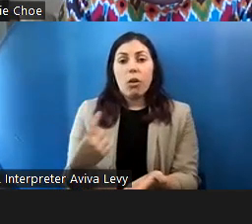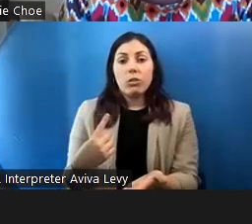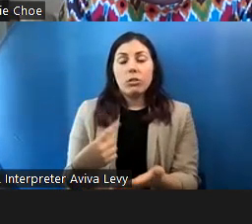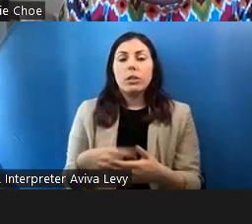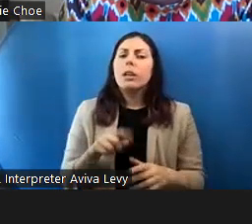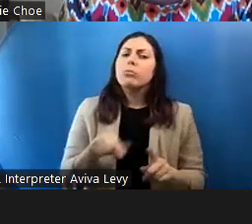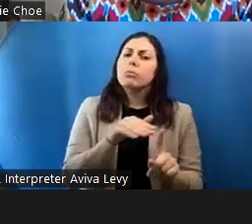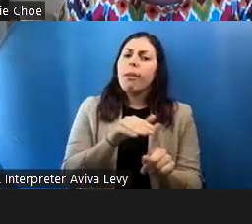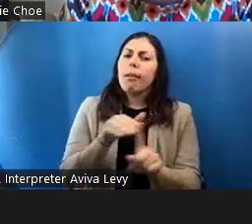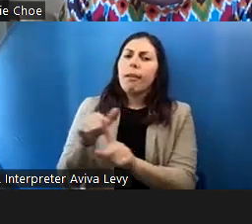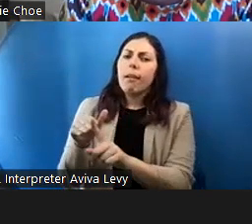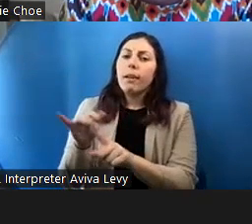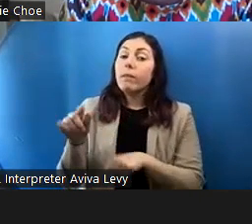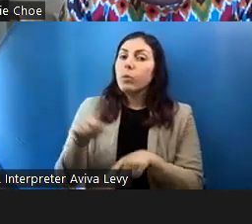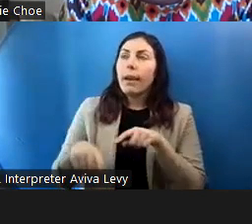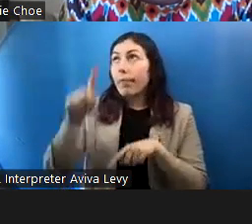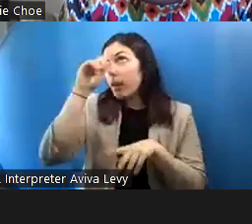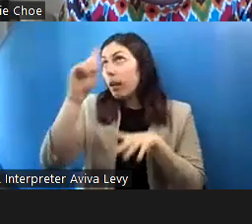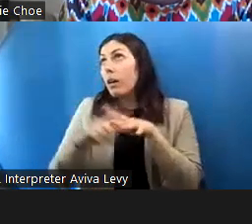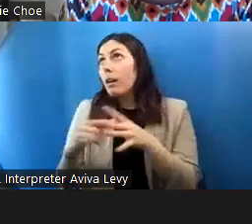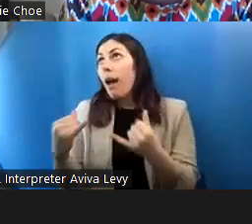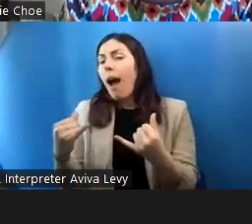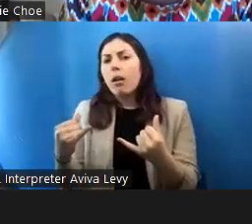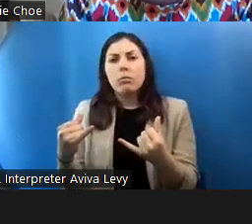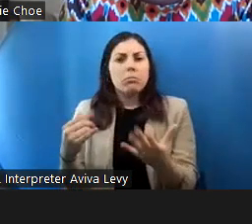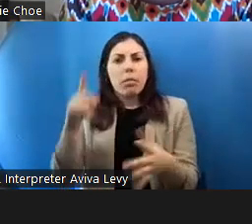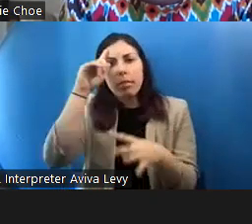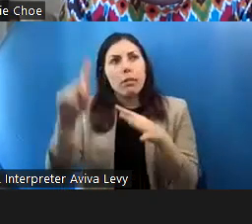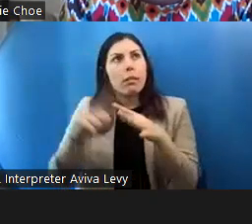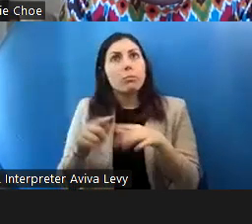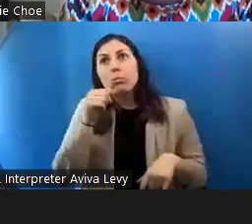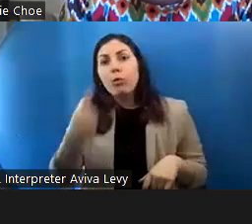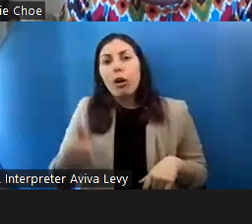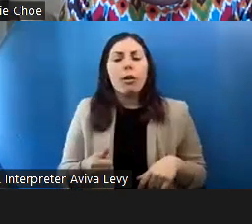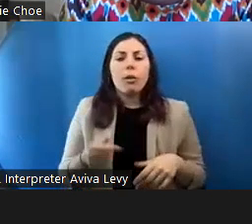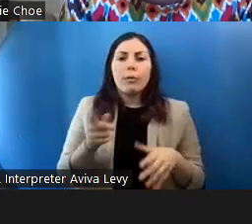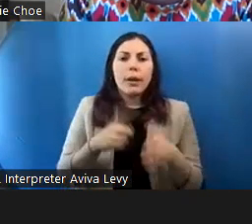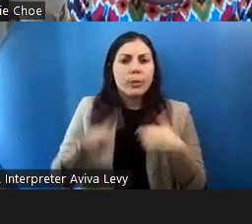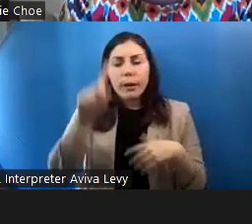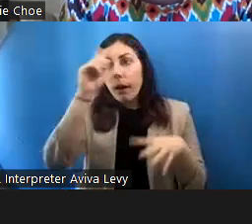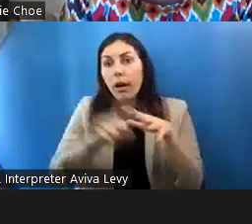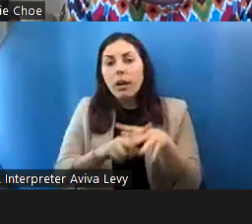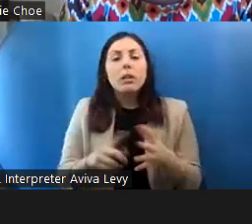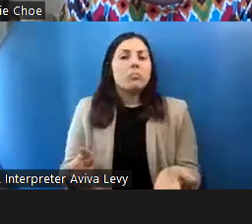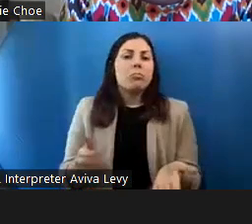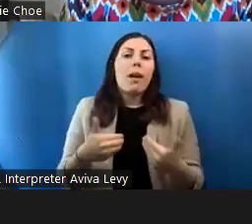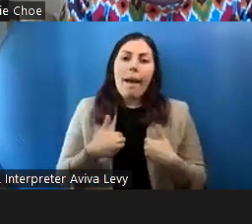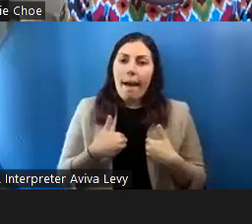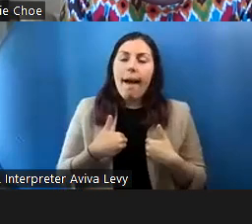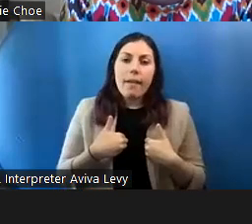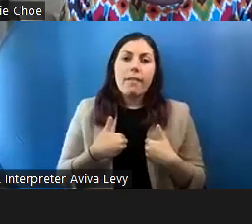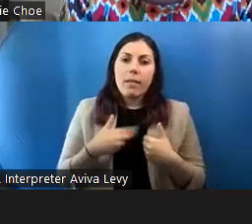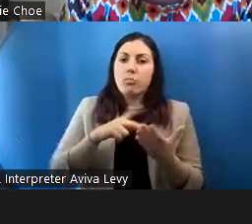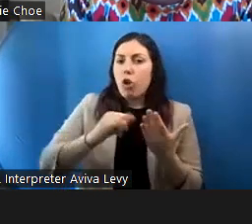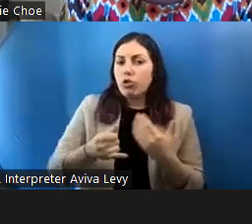as a reminder, if you can't think of a question tonight, but you think of one tomorrow or sometime next week, we do have a regularly monitored